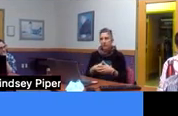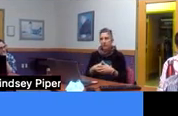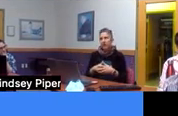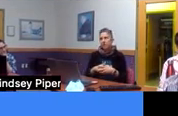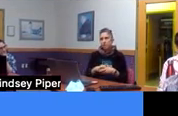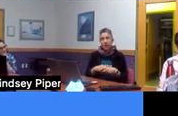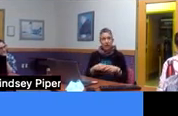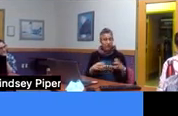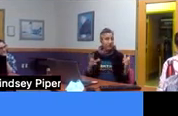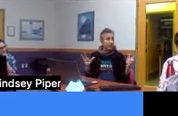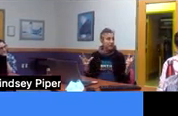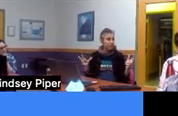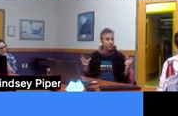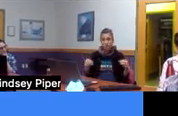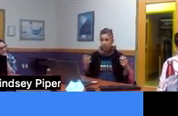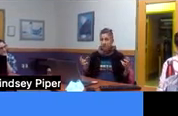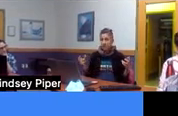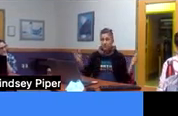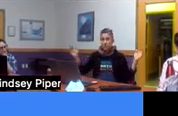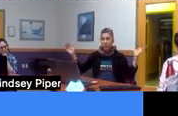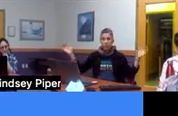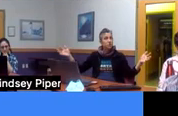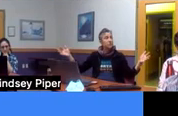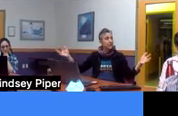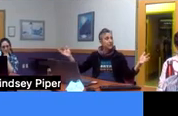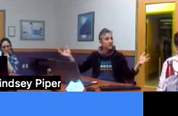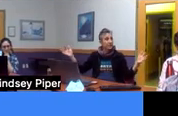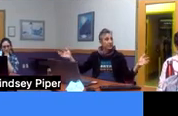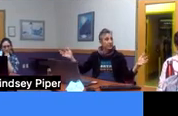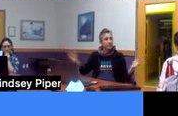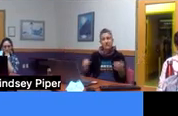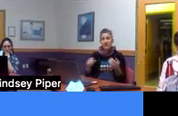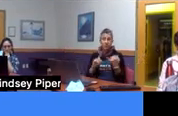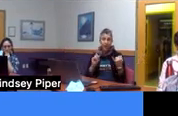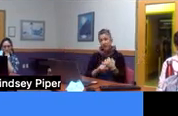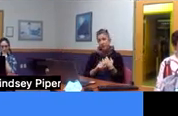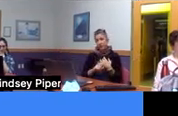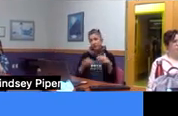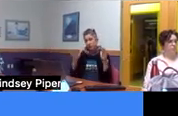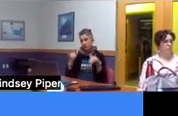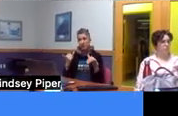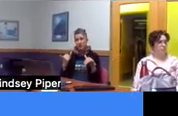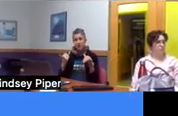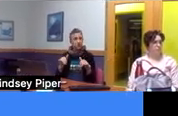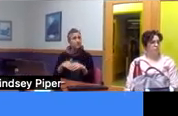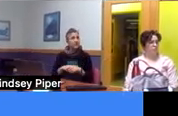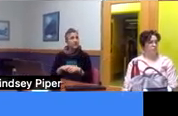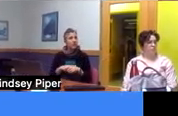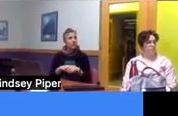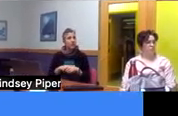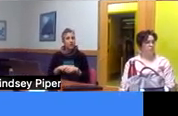legs. I think we try, in the NAF module says, push your knees out to my hands, because that's very active for the person on the